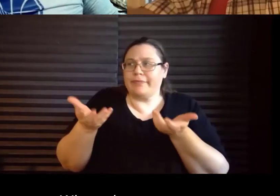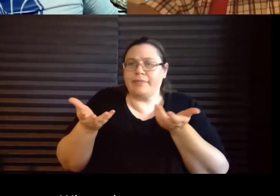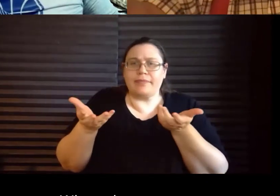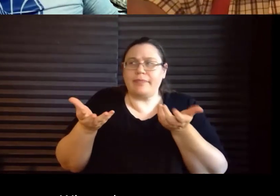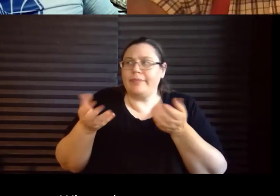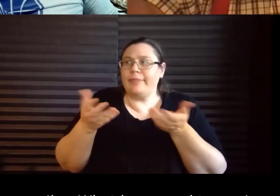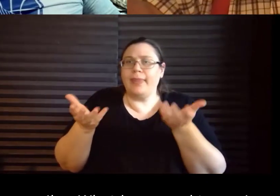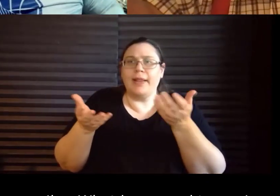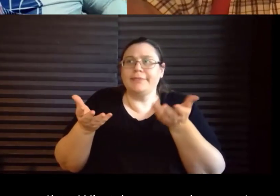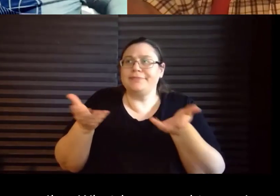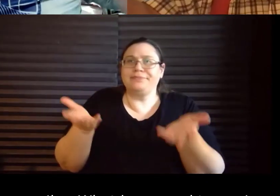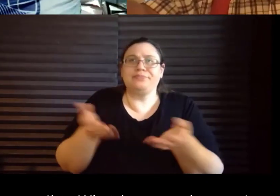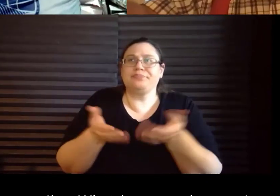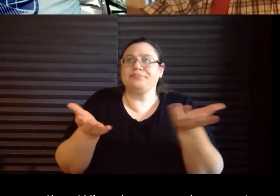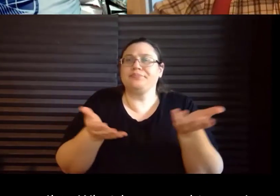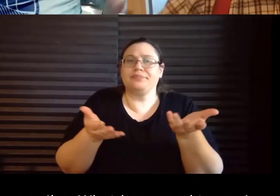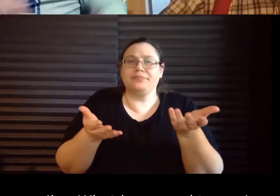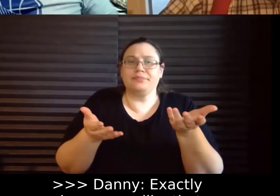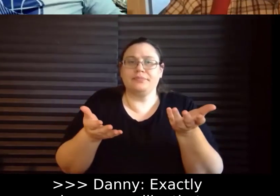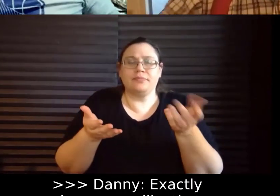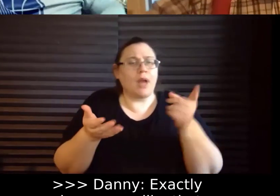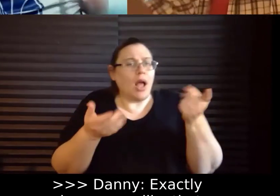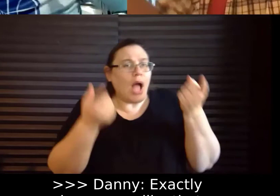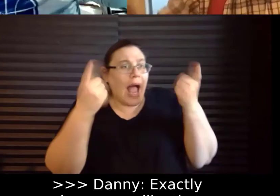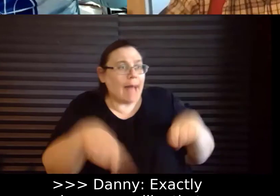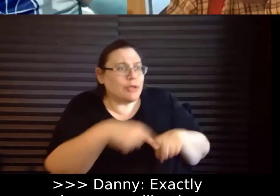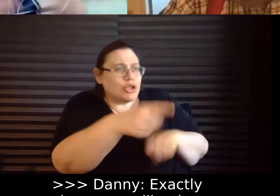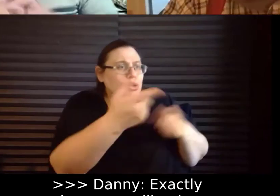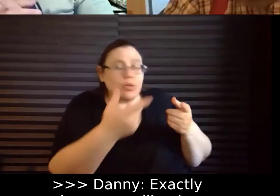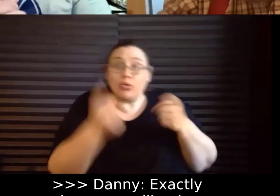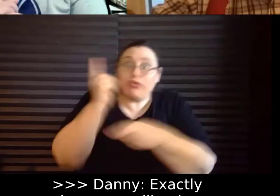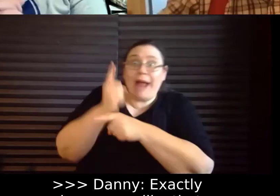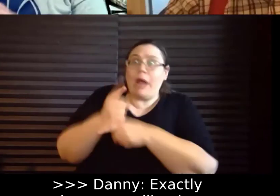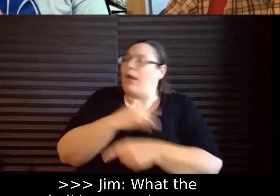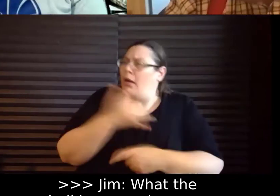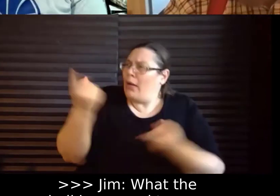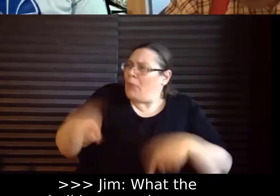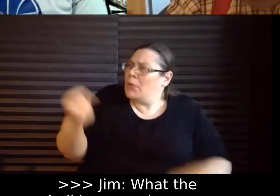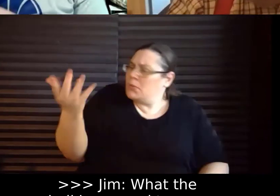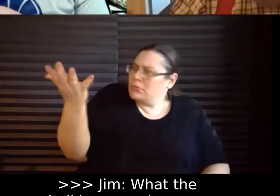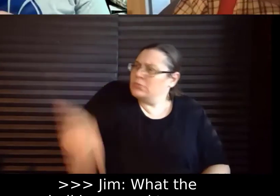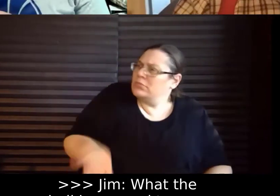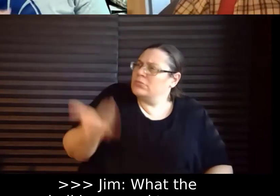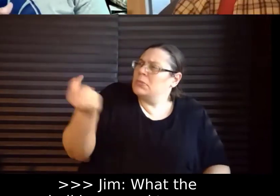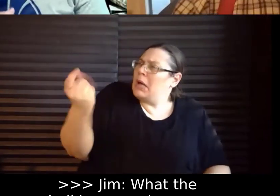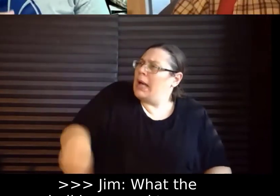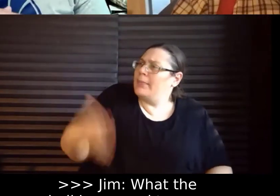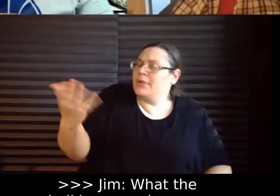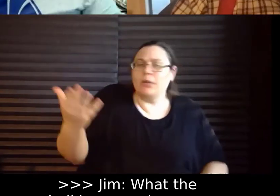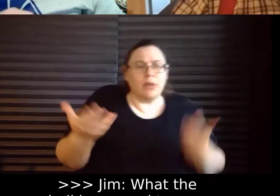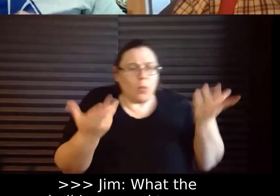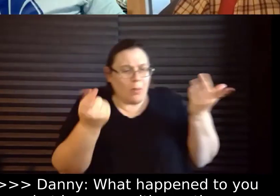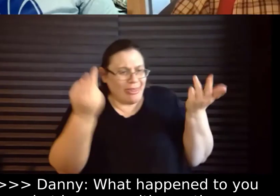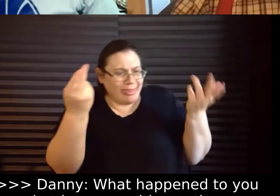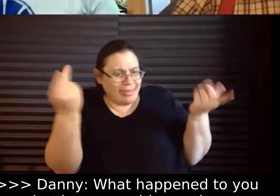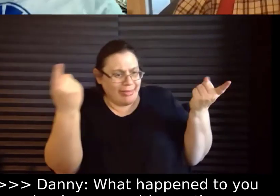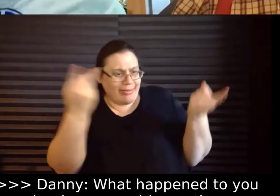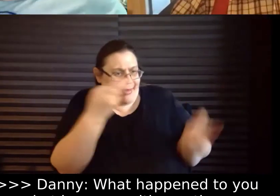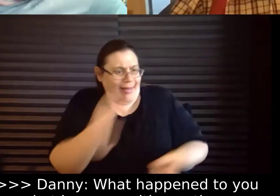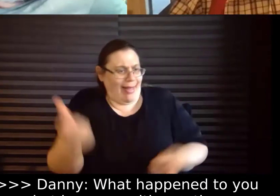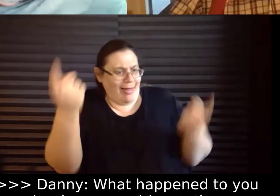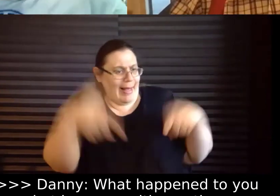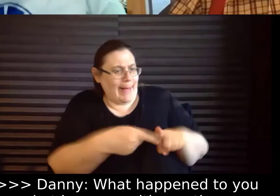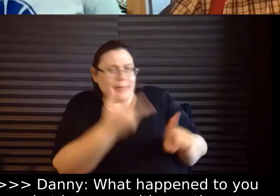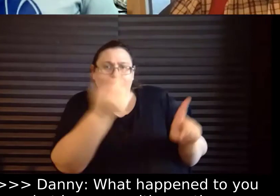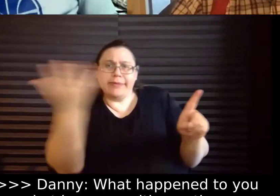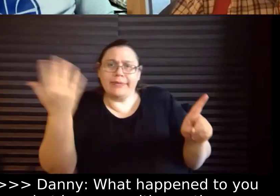are you? What happened to you? Yeah, what happened to you? Exactly. Why are you like that? What the hell happened to you? What